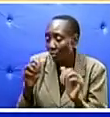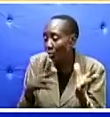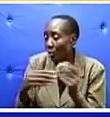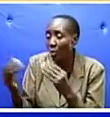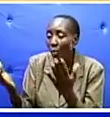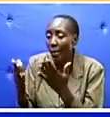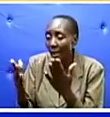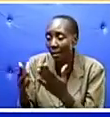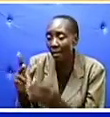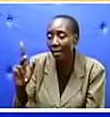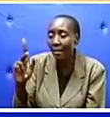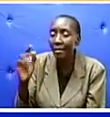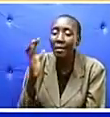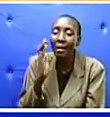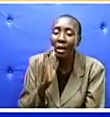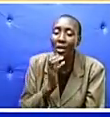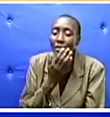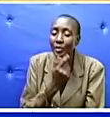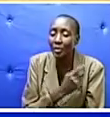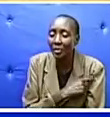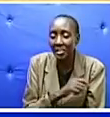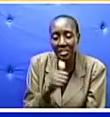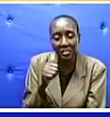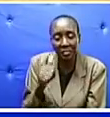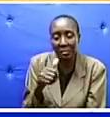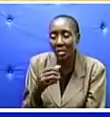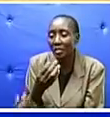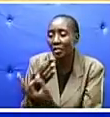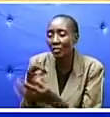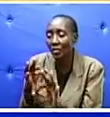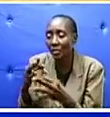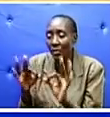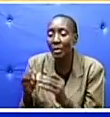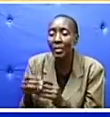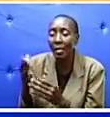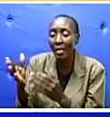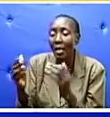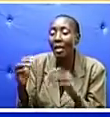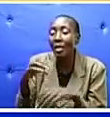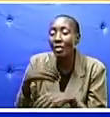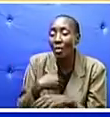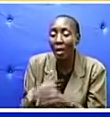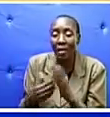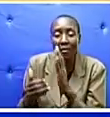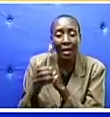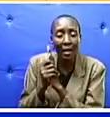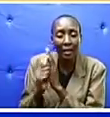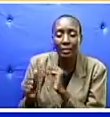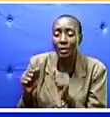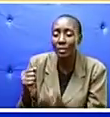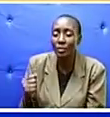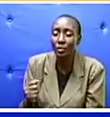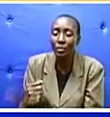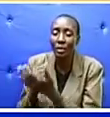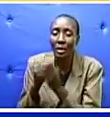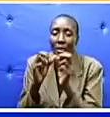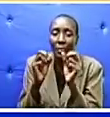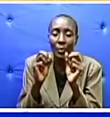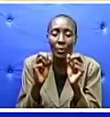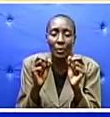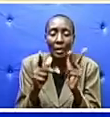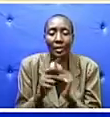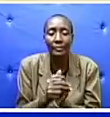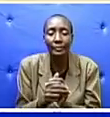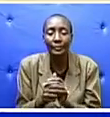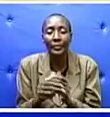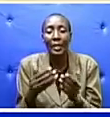KNH is a place to go. It's free of charge. You can get a psychology where he or she can help you. Okay. Yeah. And even